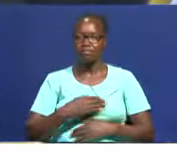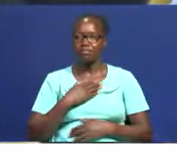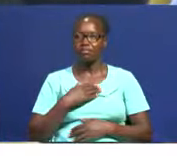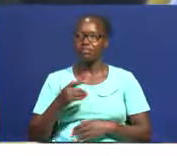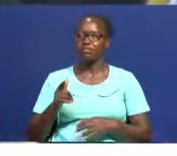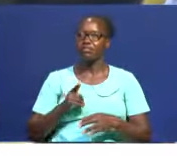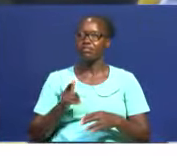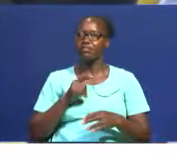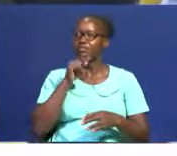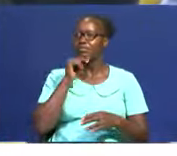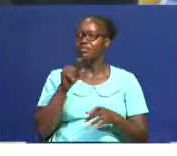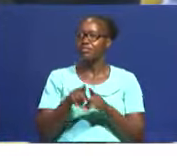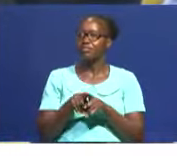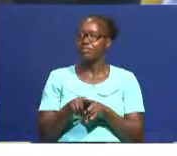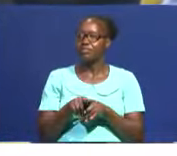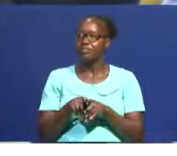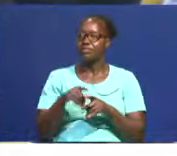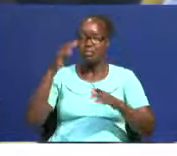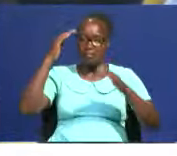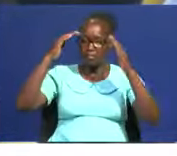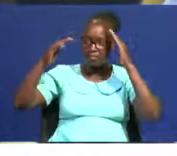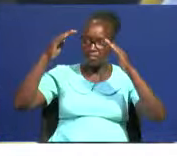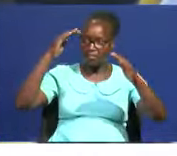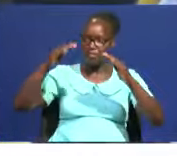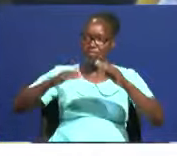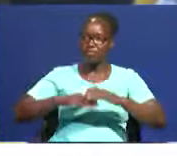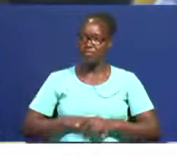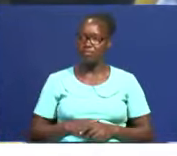ladies and gentlemen, Hamjambo.